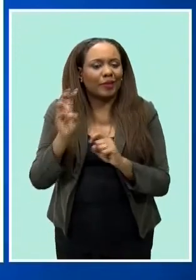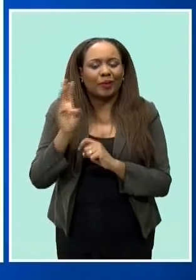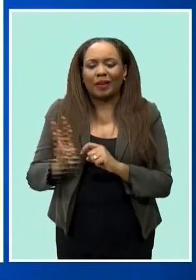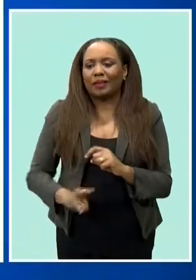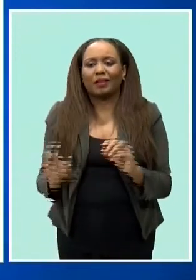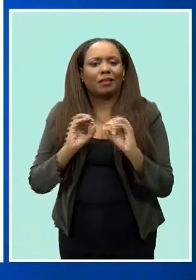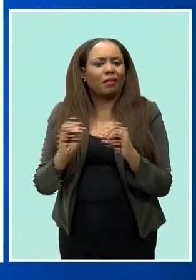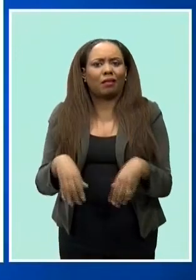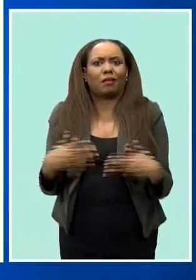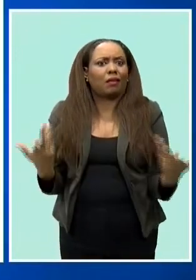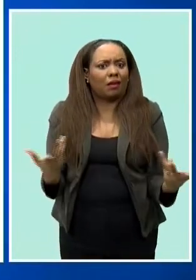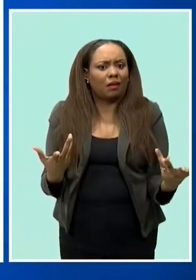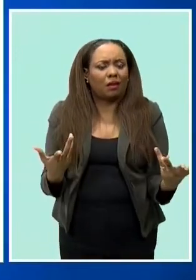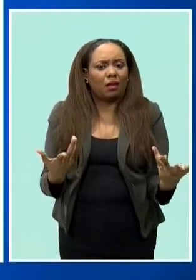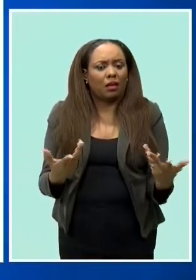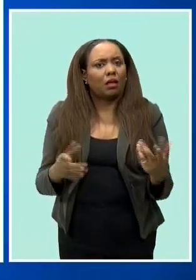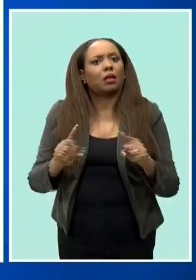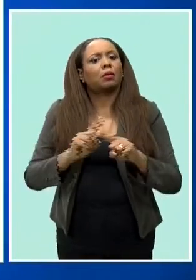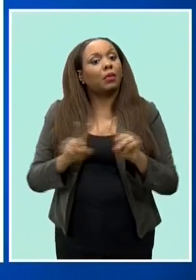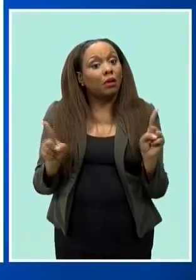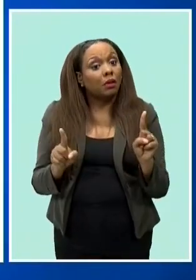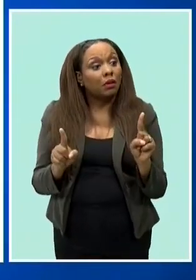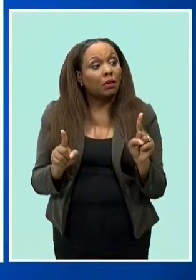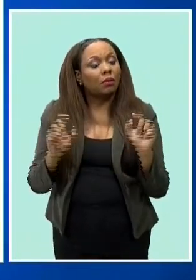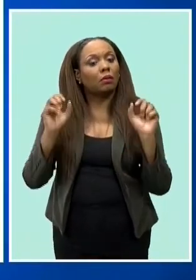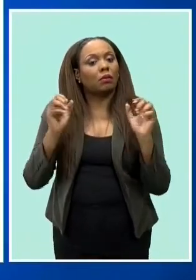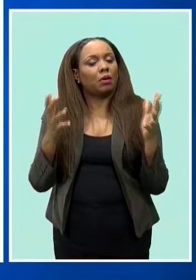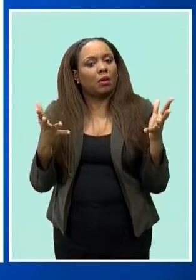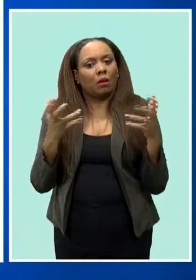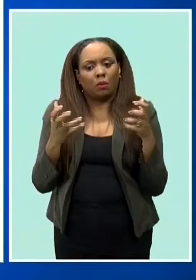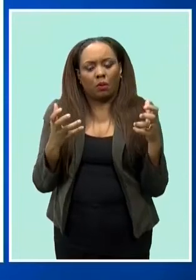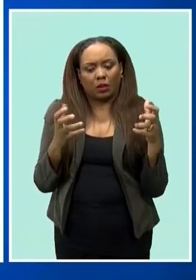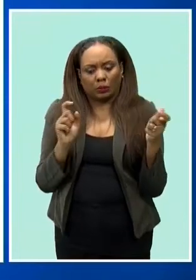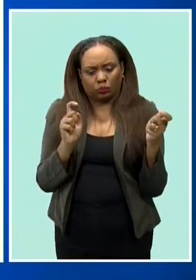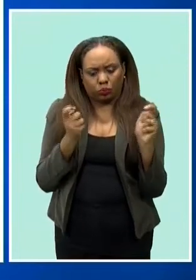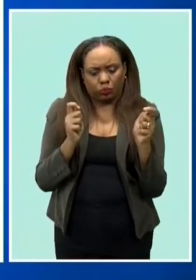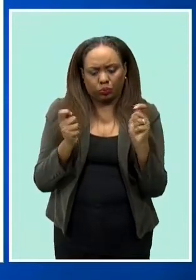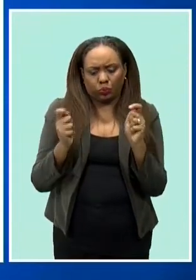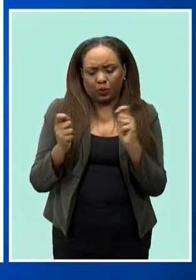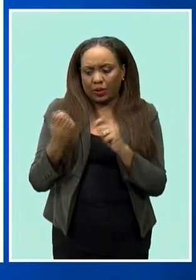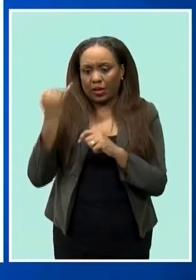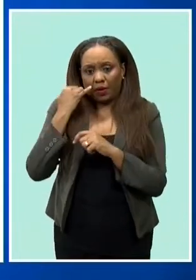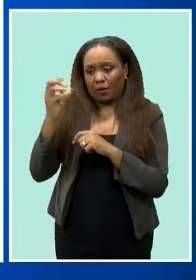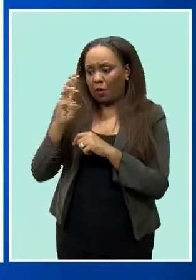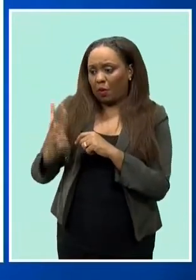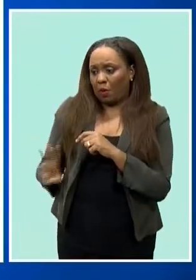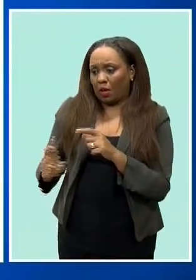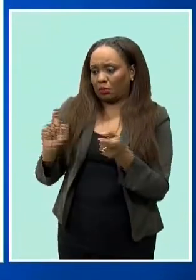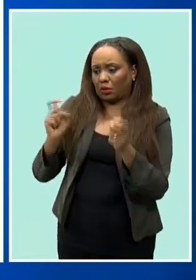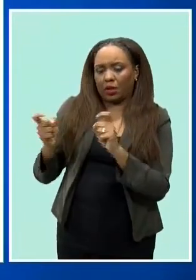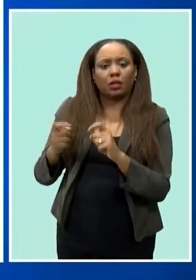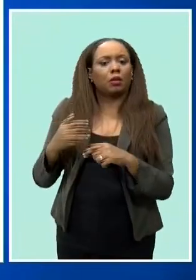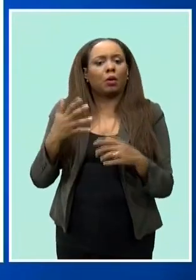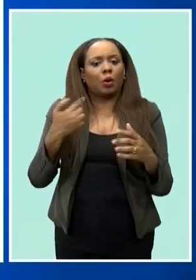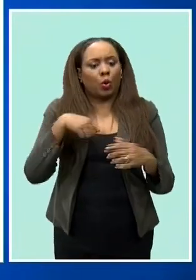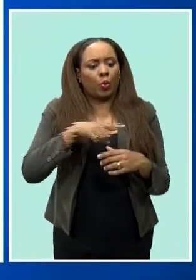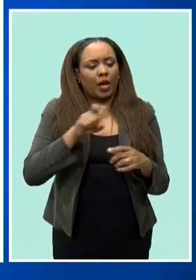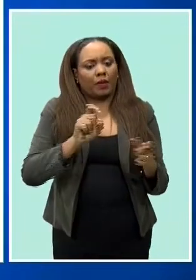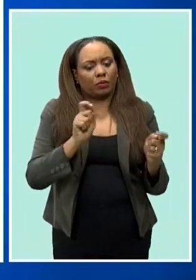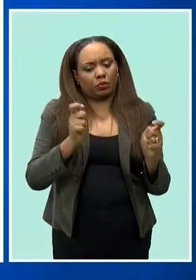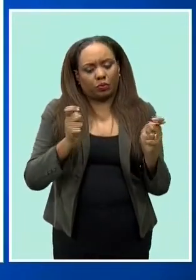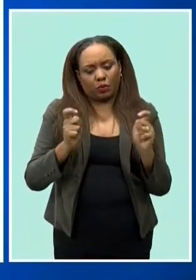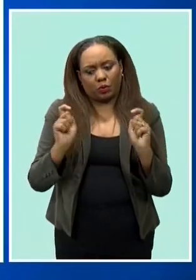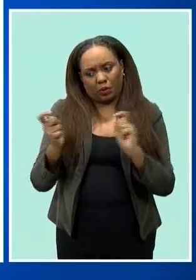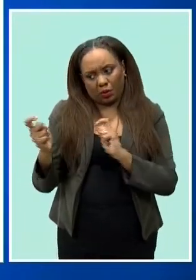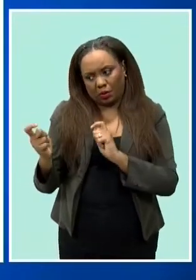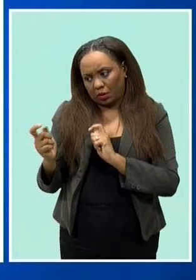do. But we can take steps to make sure that we can survive and adapt whatever the weather throws at us up to a certain level. So therefore, again,